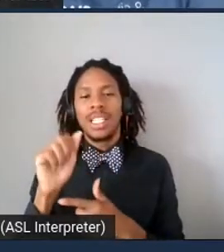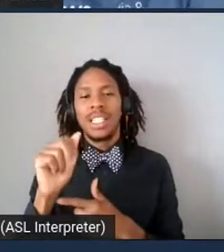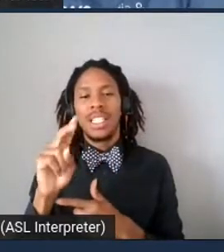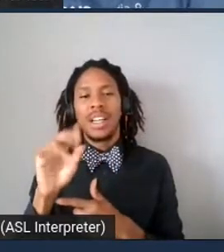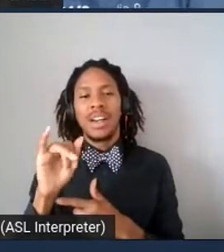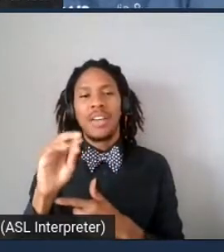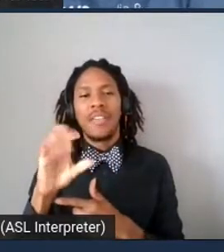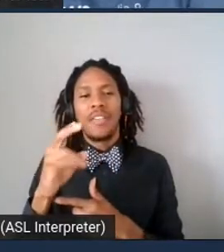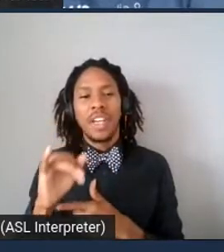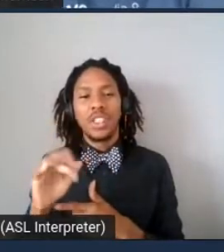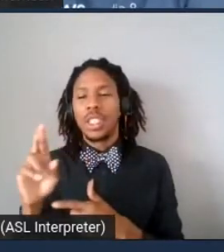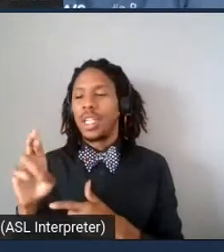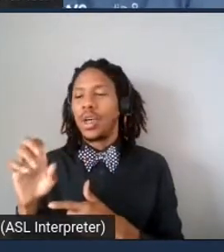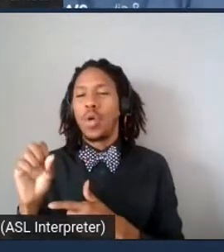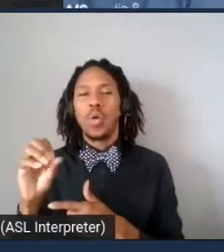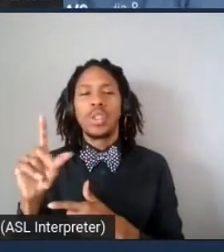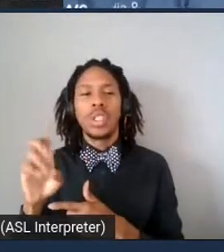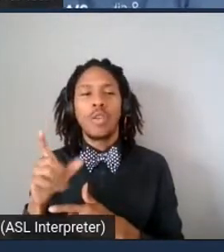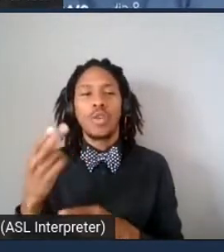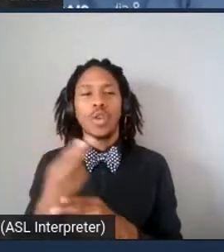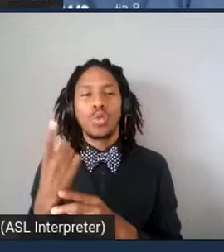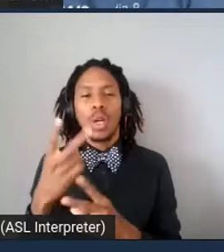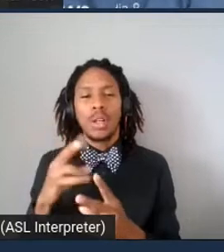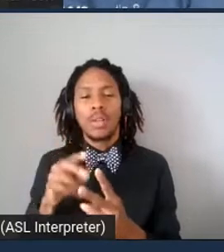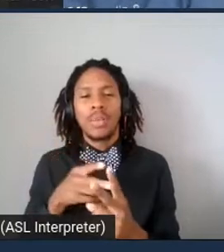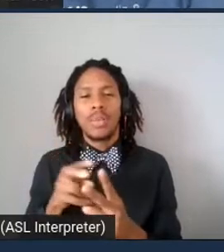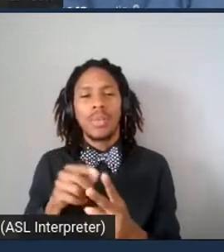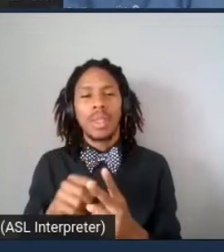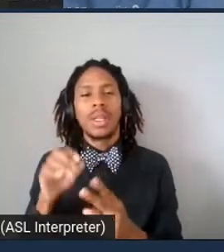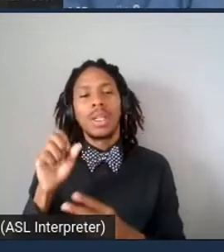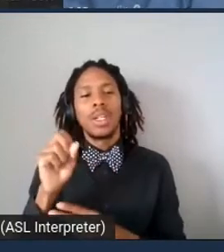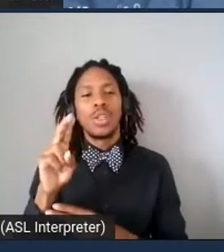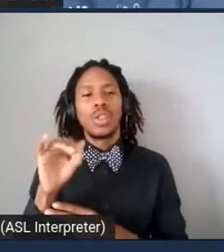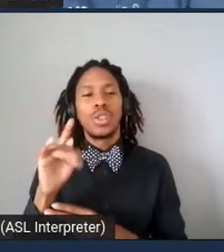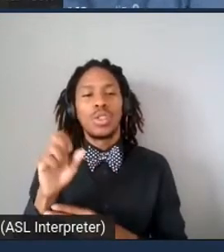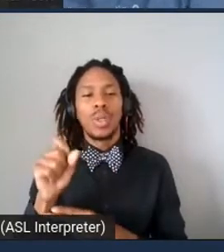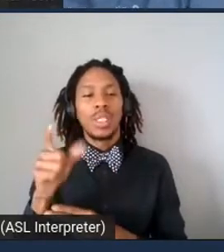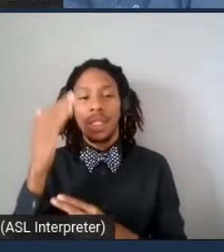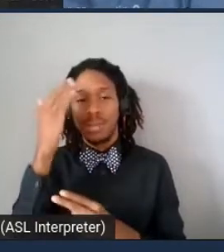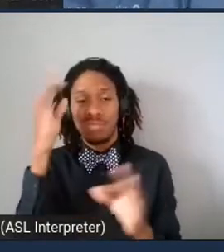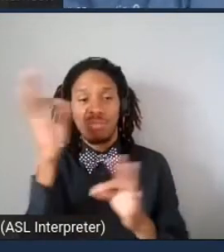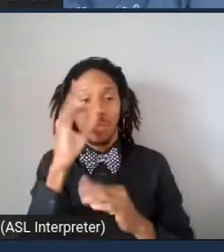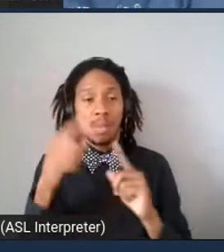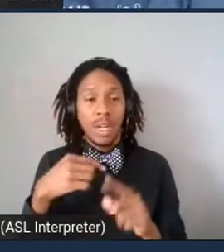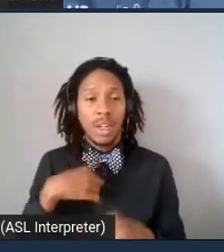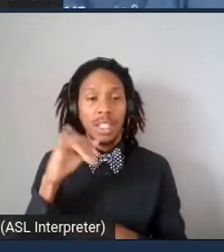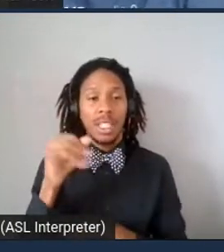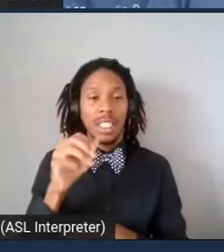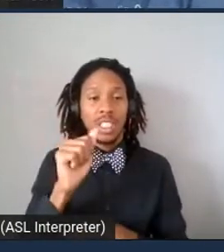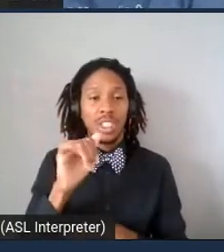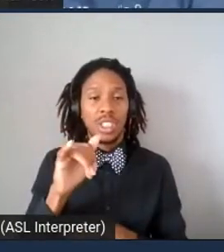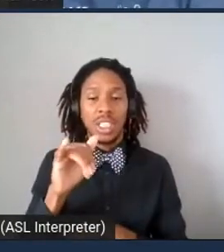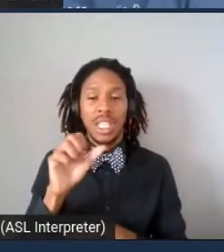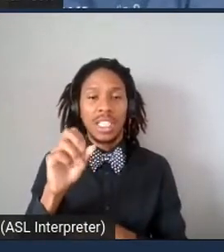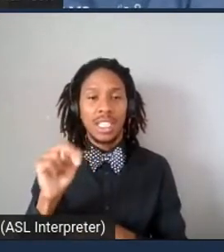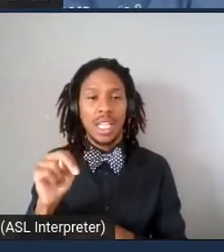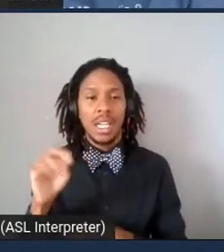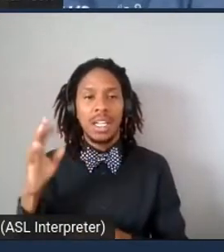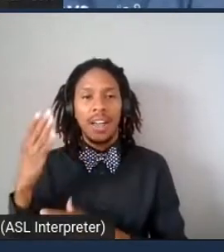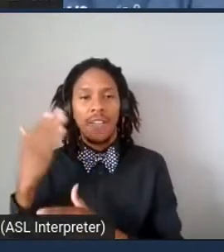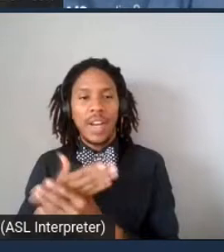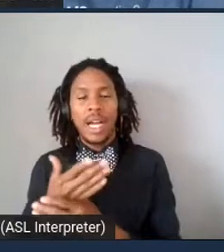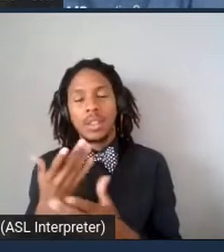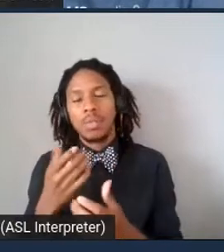one of these suites. Okay. These suites don't know anything about our JSON files, which stands to reason.